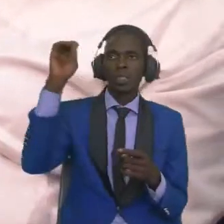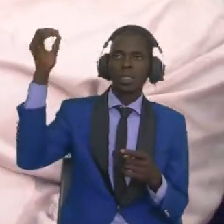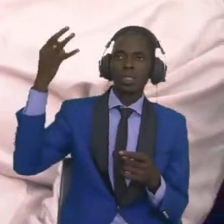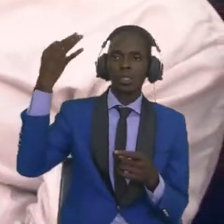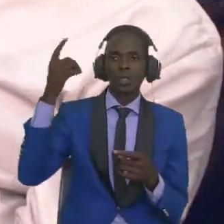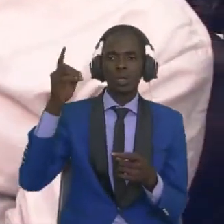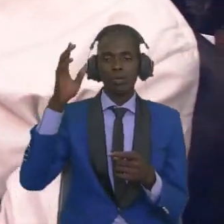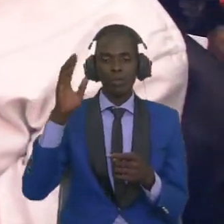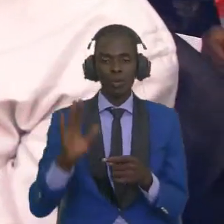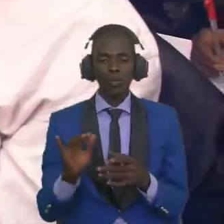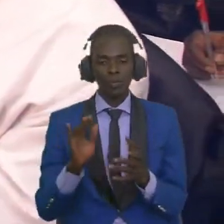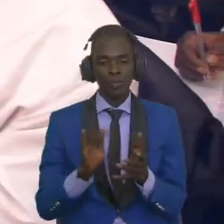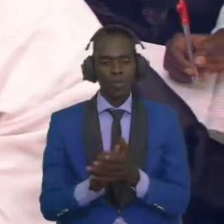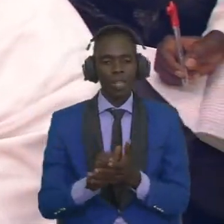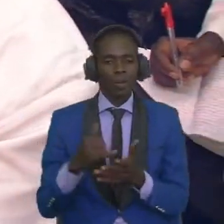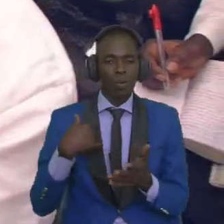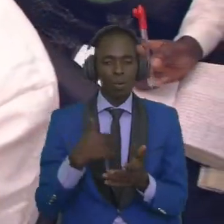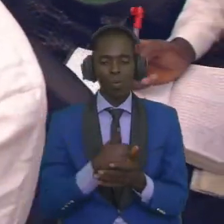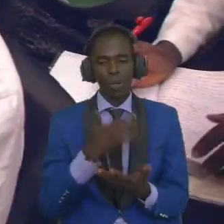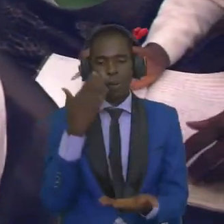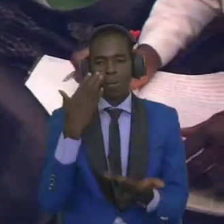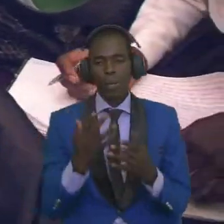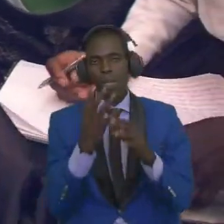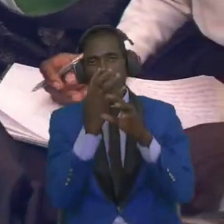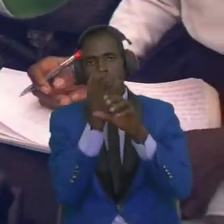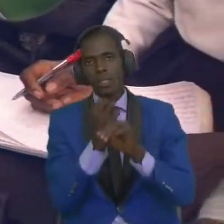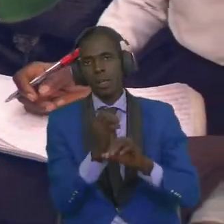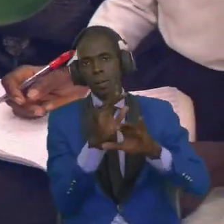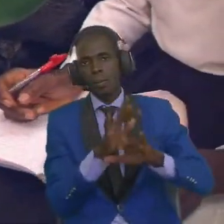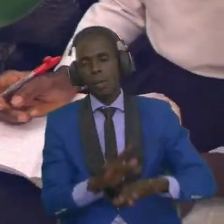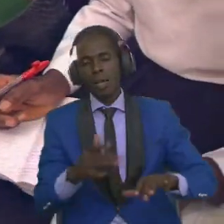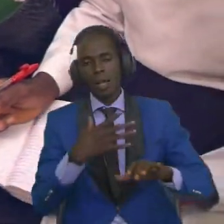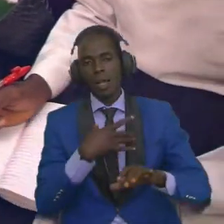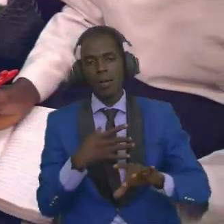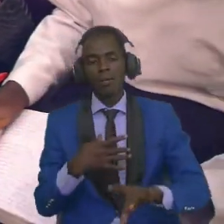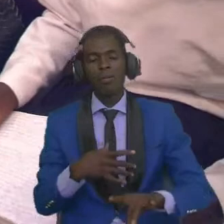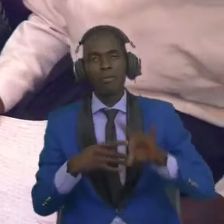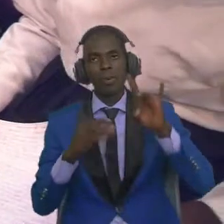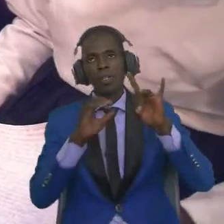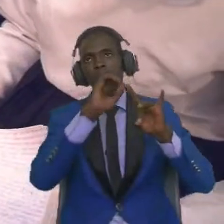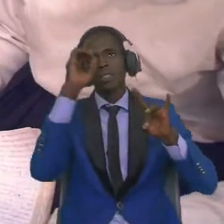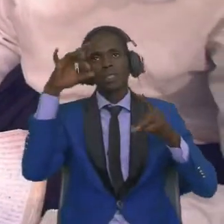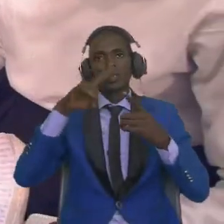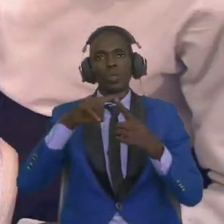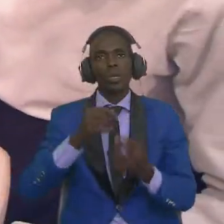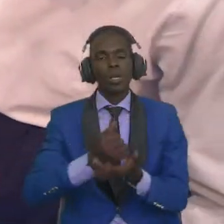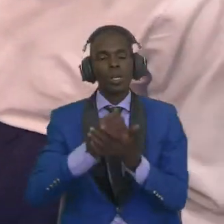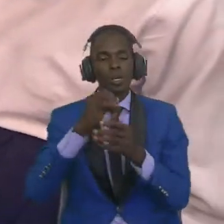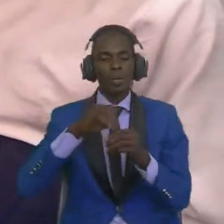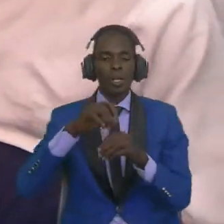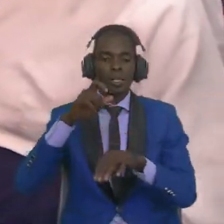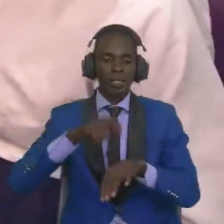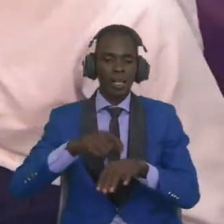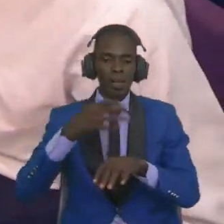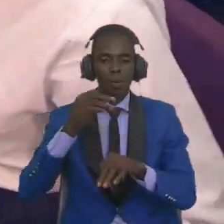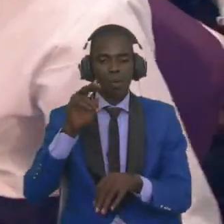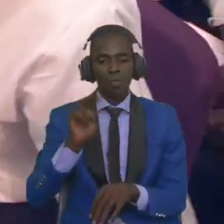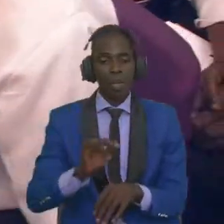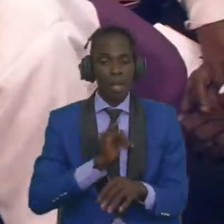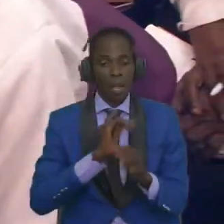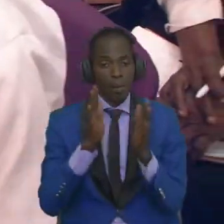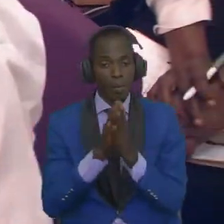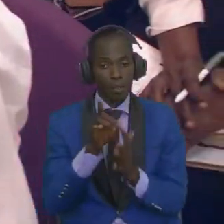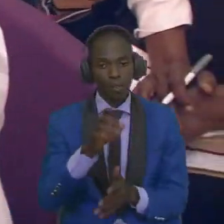we may obtain mercy and find grace to help in time of need. Today you'll